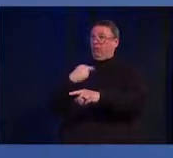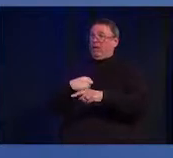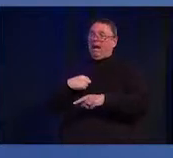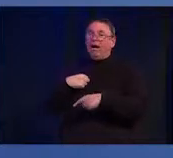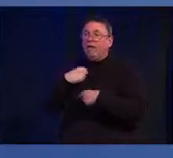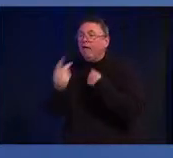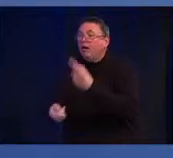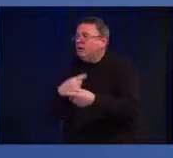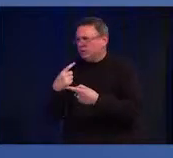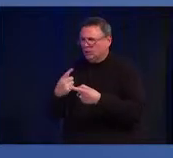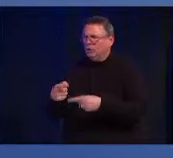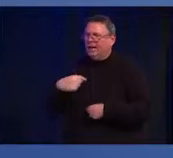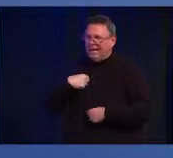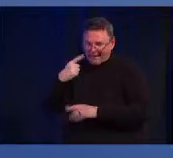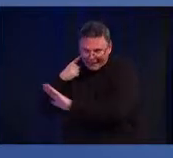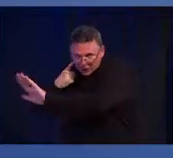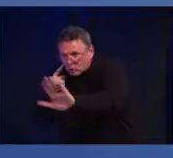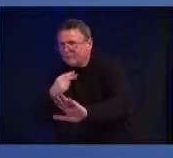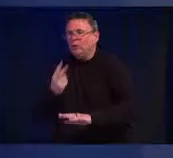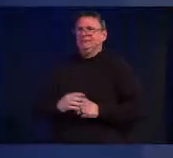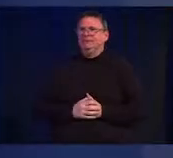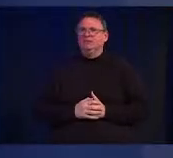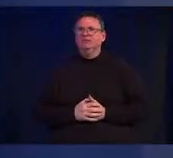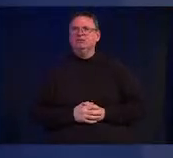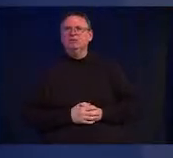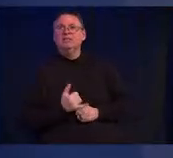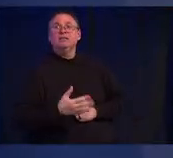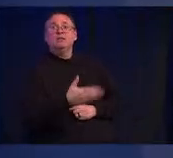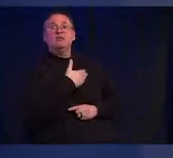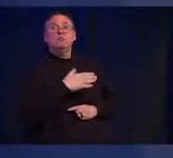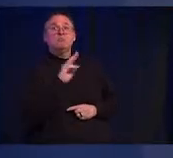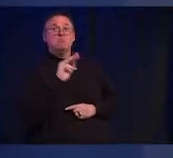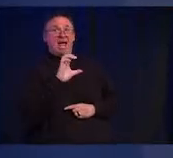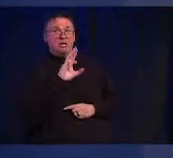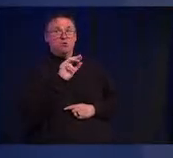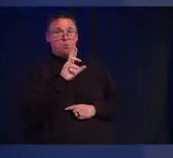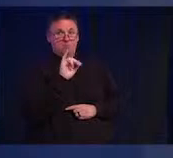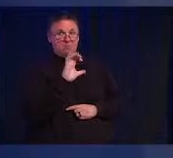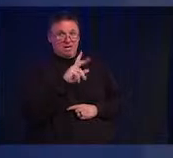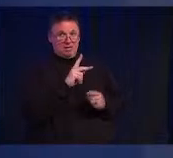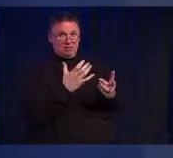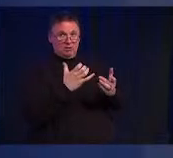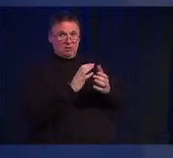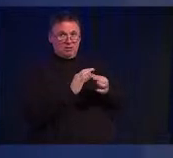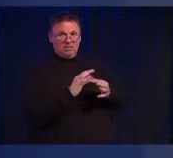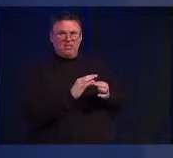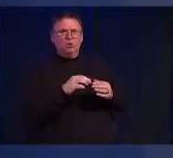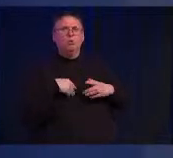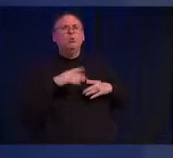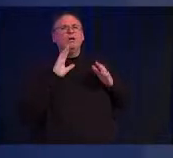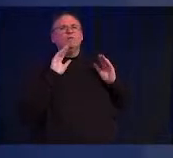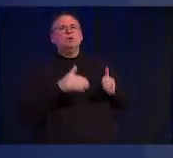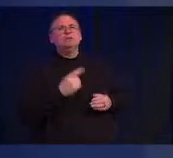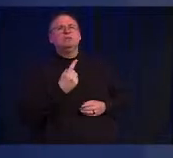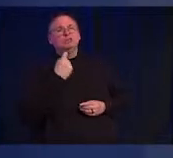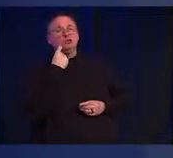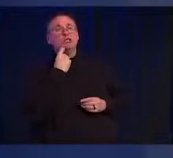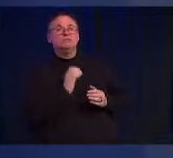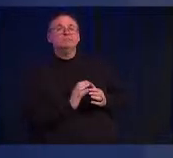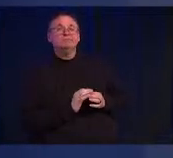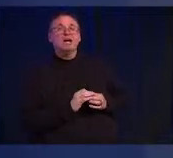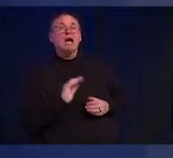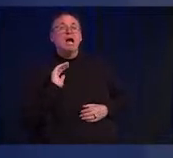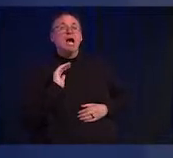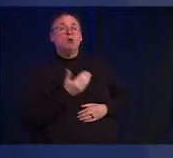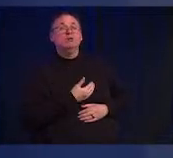Ms. McCormick? I just want to bring attention to something that was said just now. Our extreme abortion ban